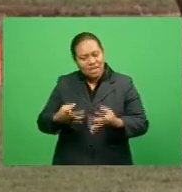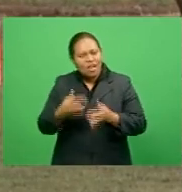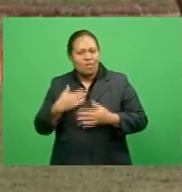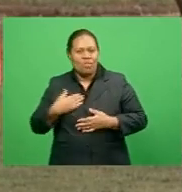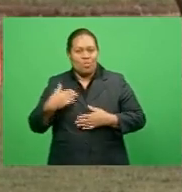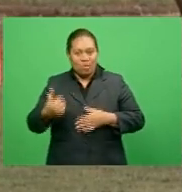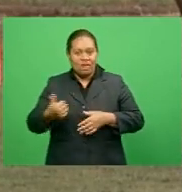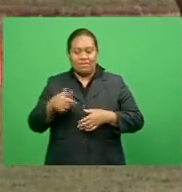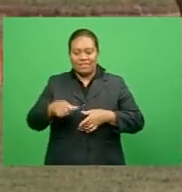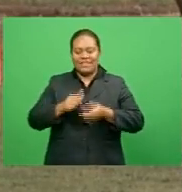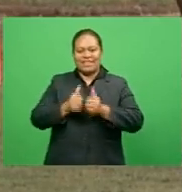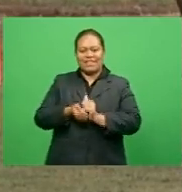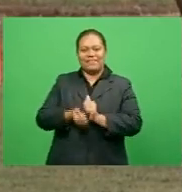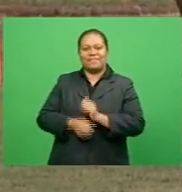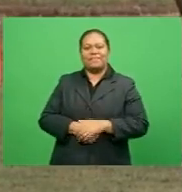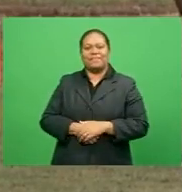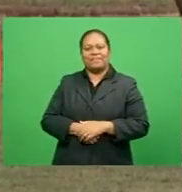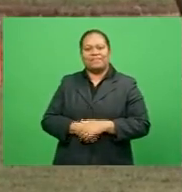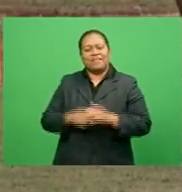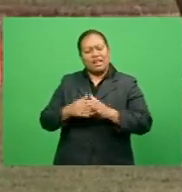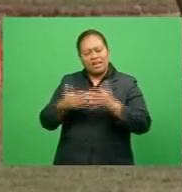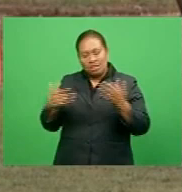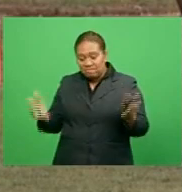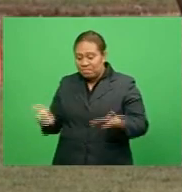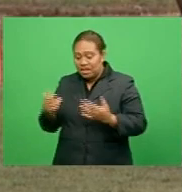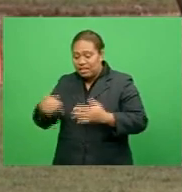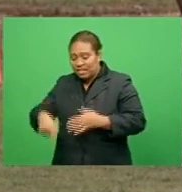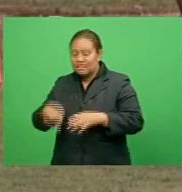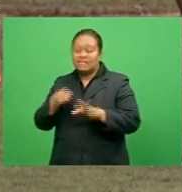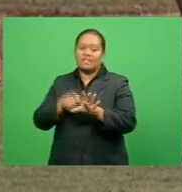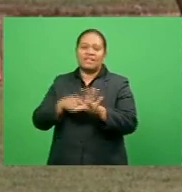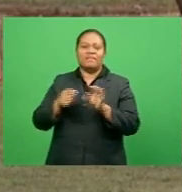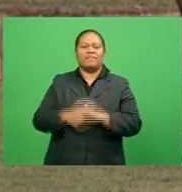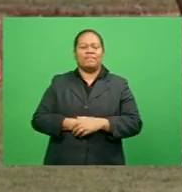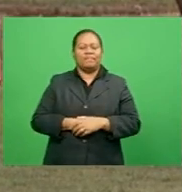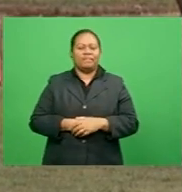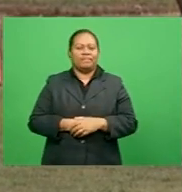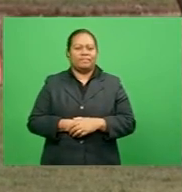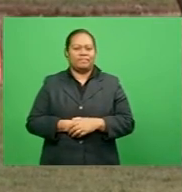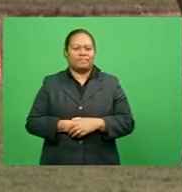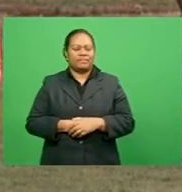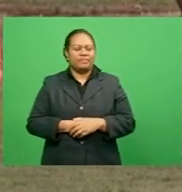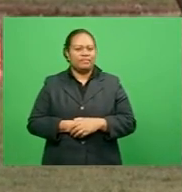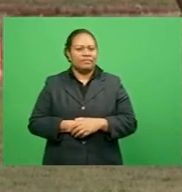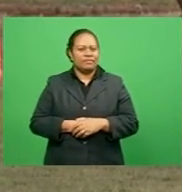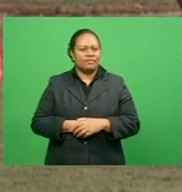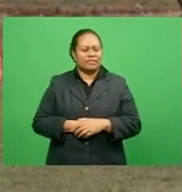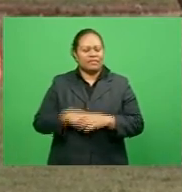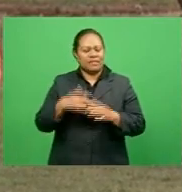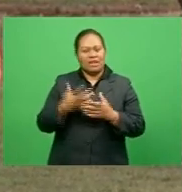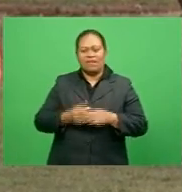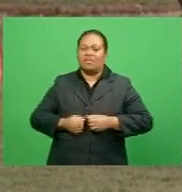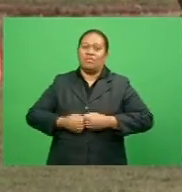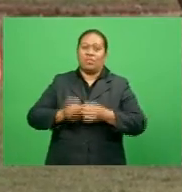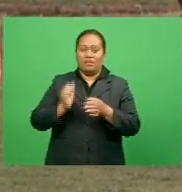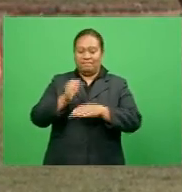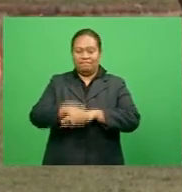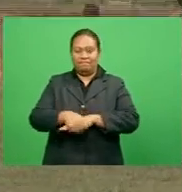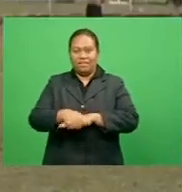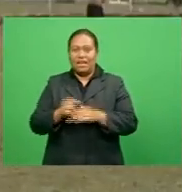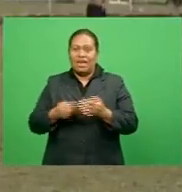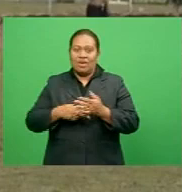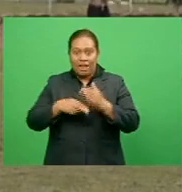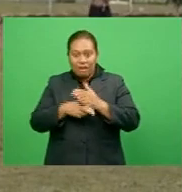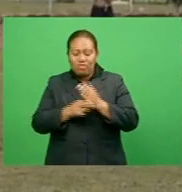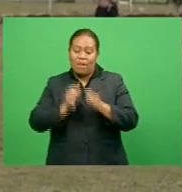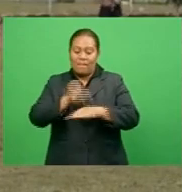game. And we have played NABOUTINI this year, and I think so we lost that game, and